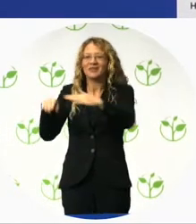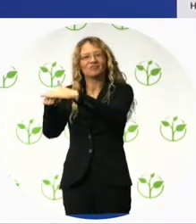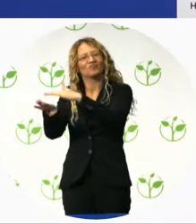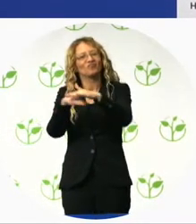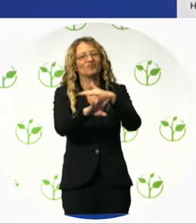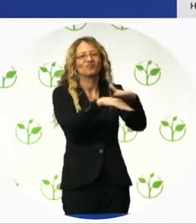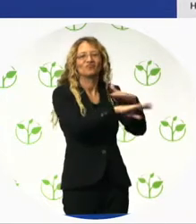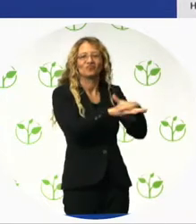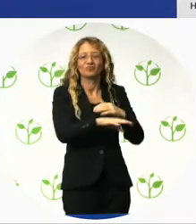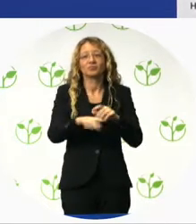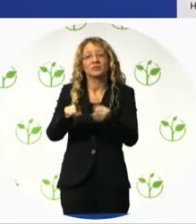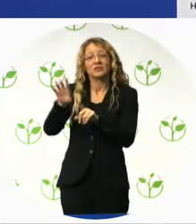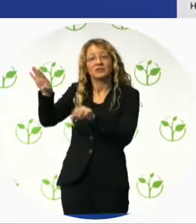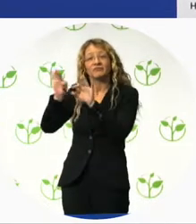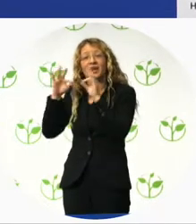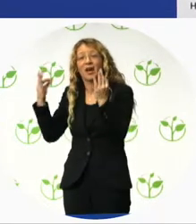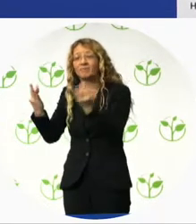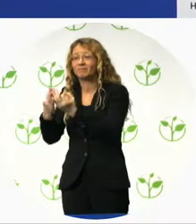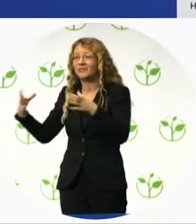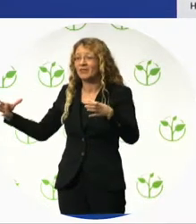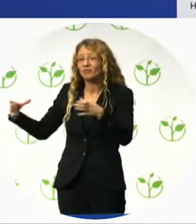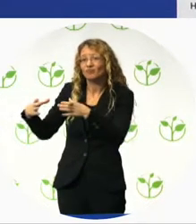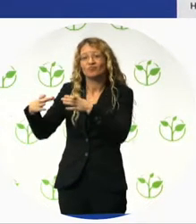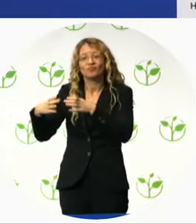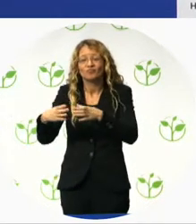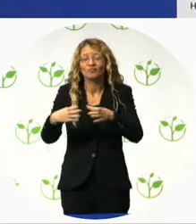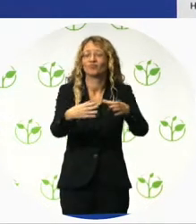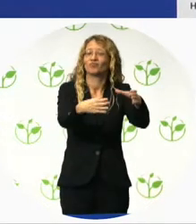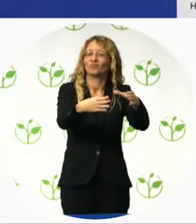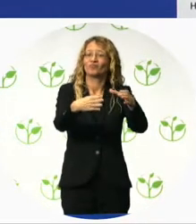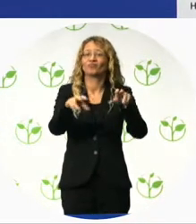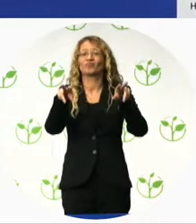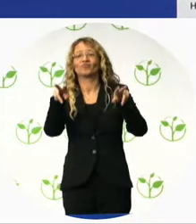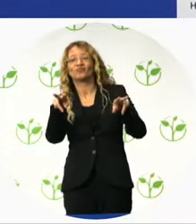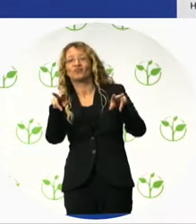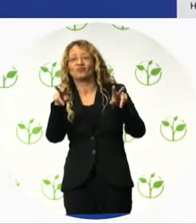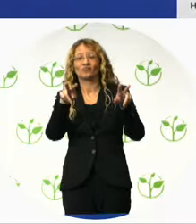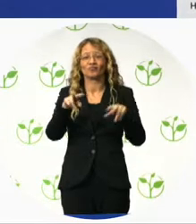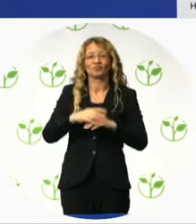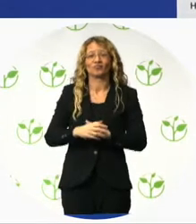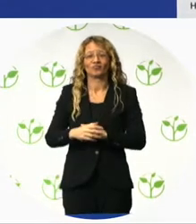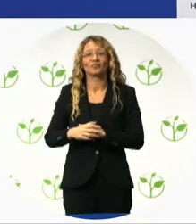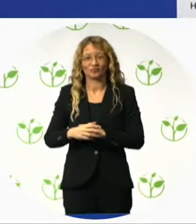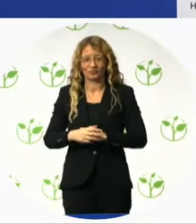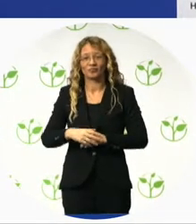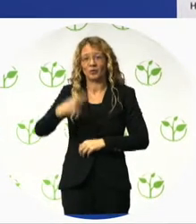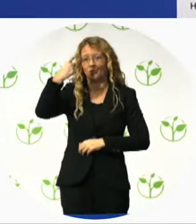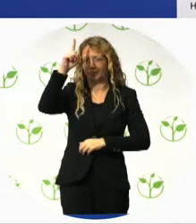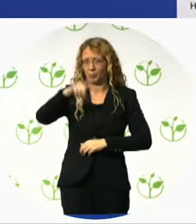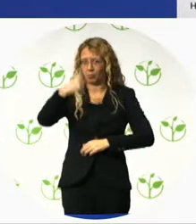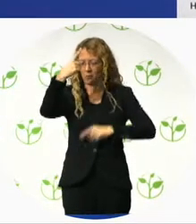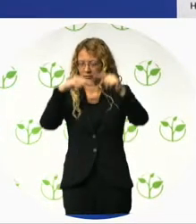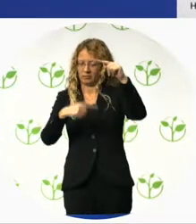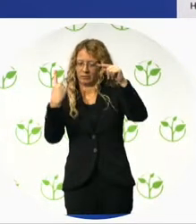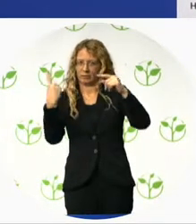boyfriends and in their regular basis to attend the movie that is being displayed. These movies are only played